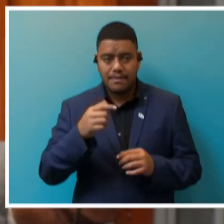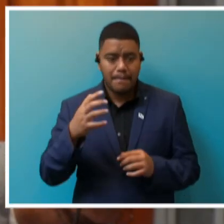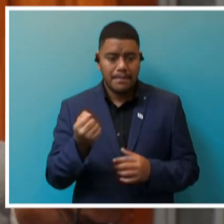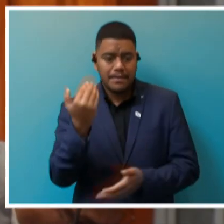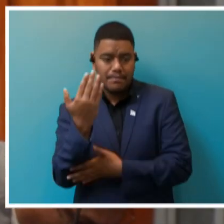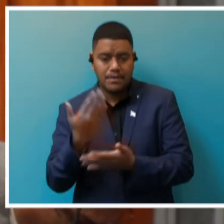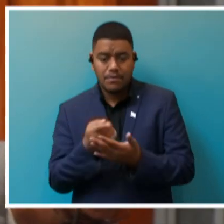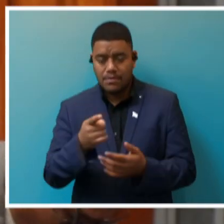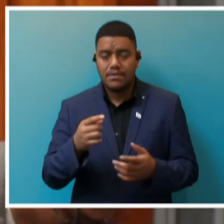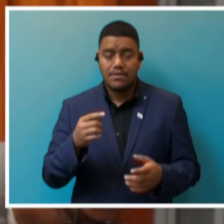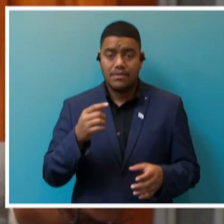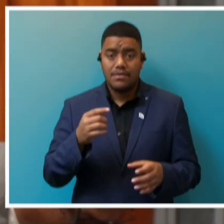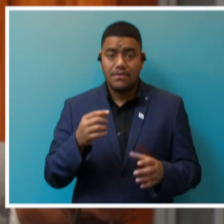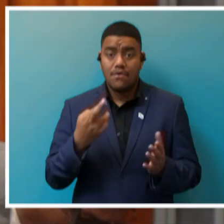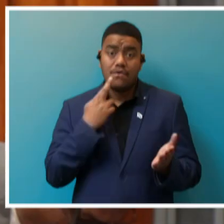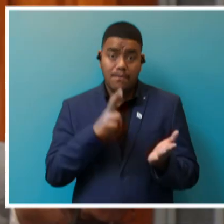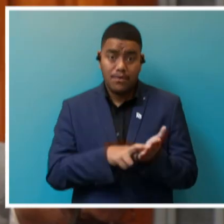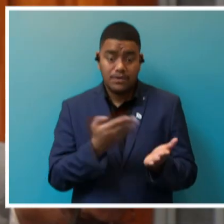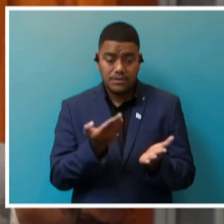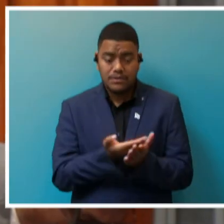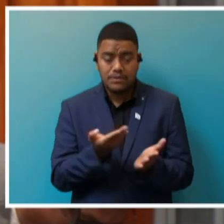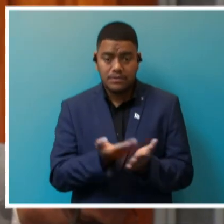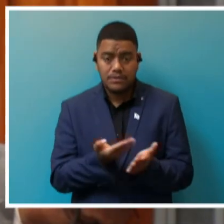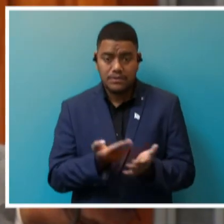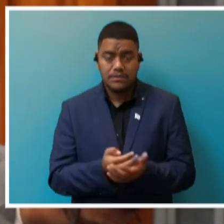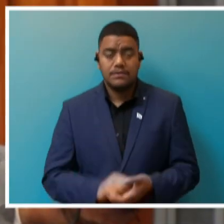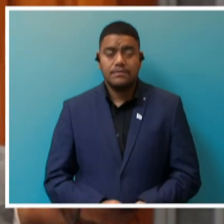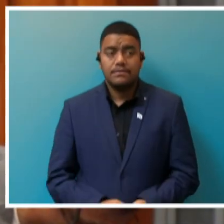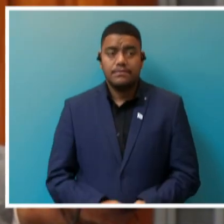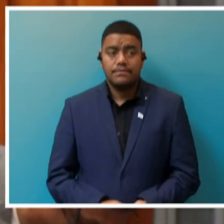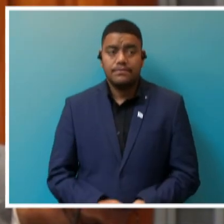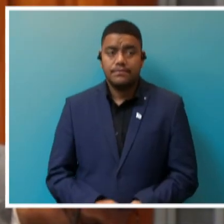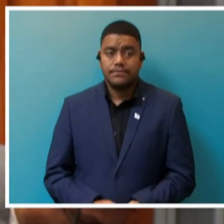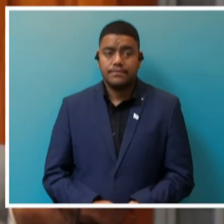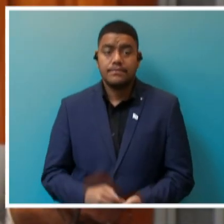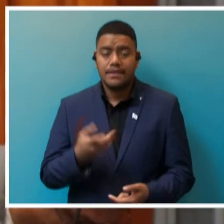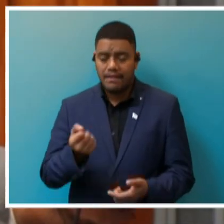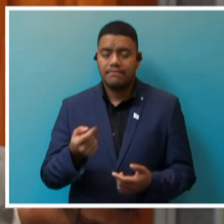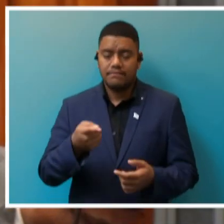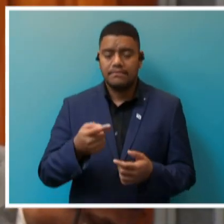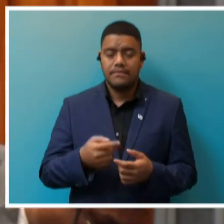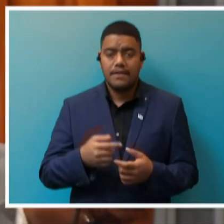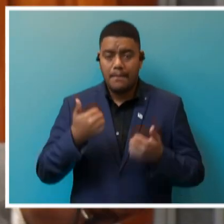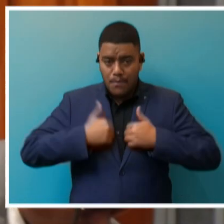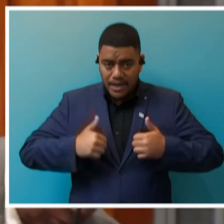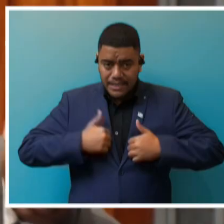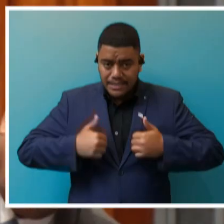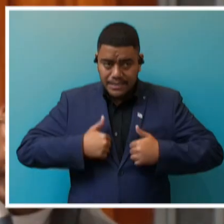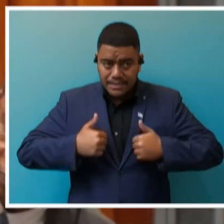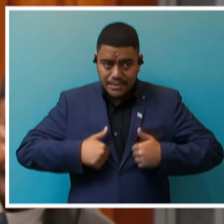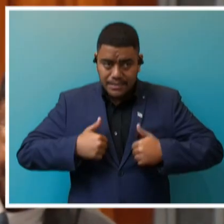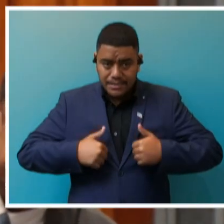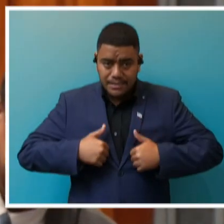institutional records that could be inconsistent or unreliable, as this will be a situation that is neither practical